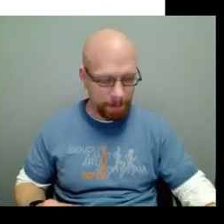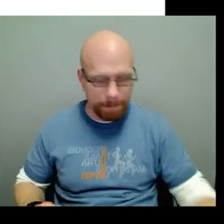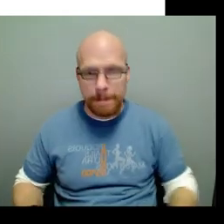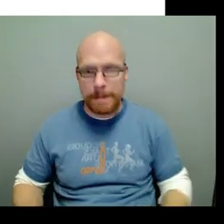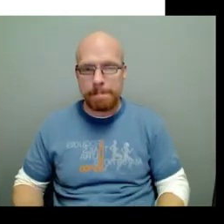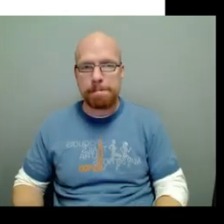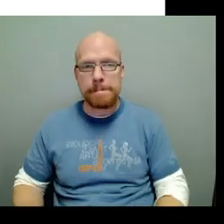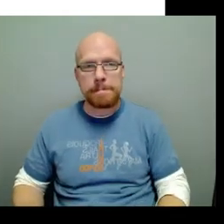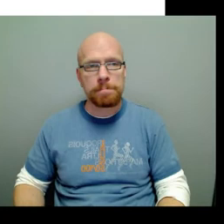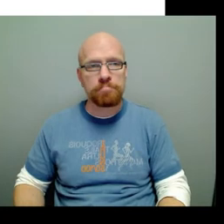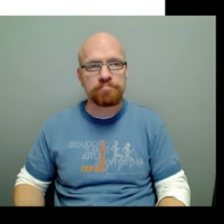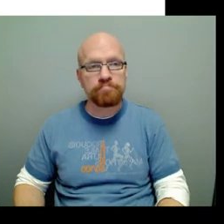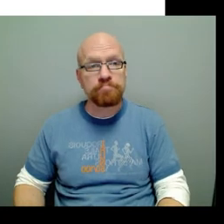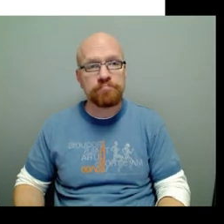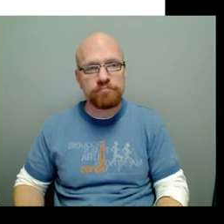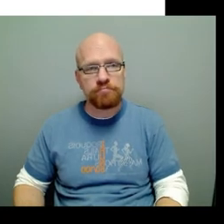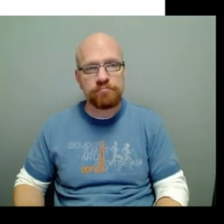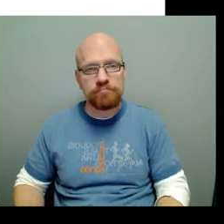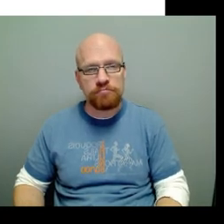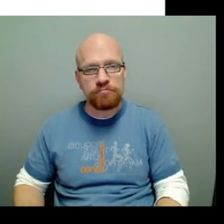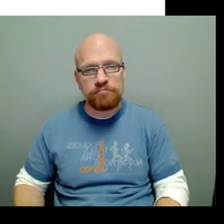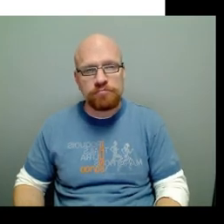Okay?